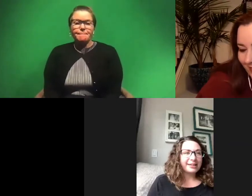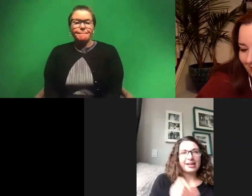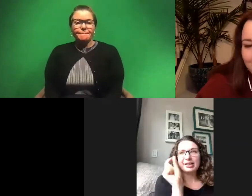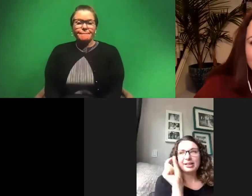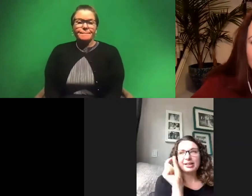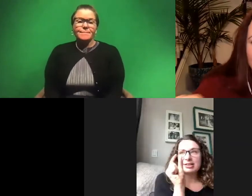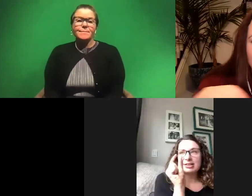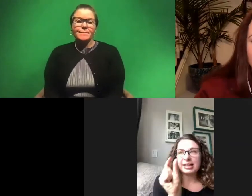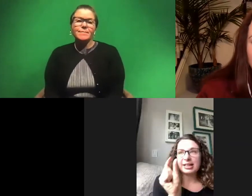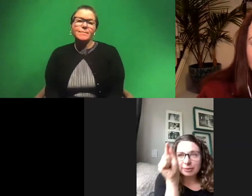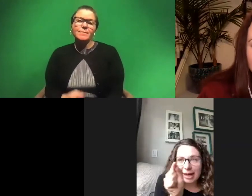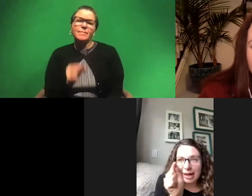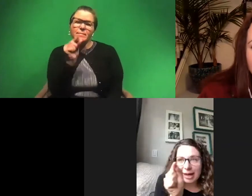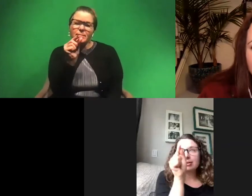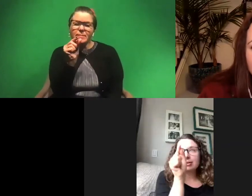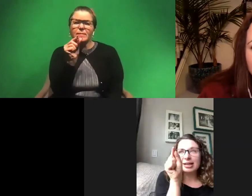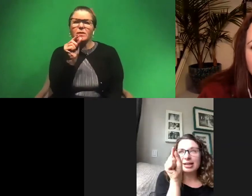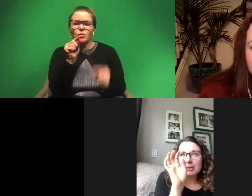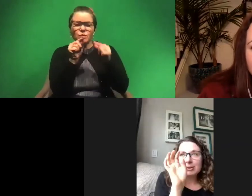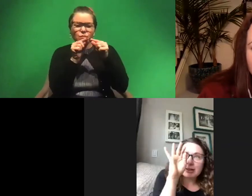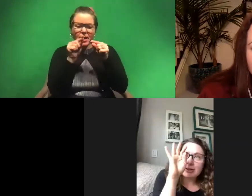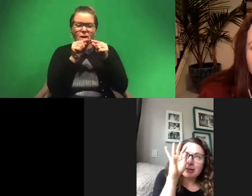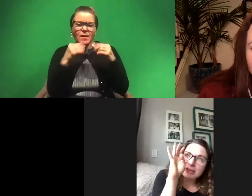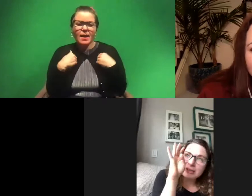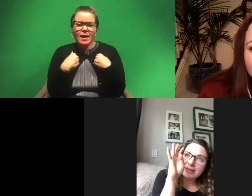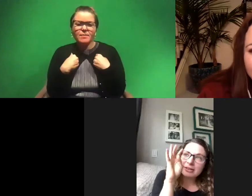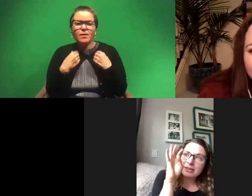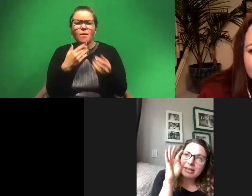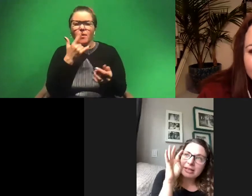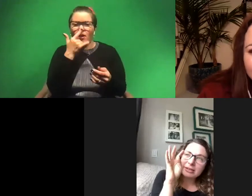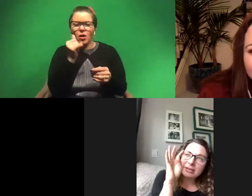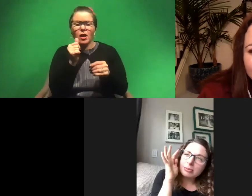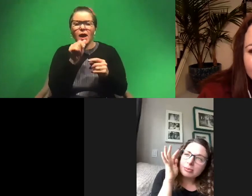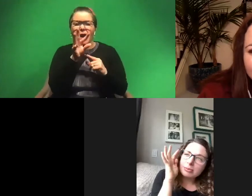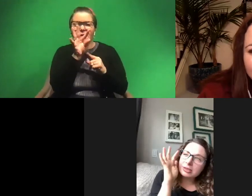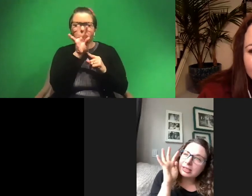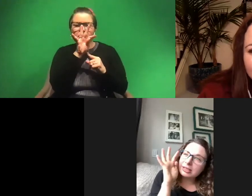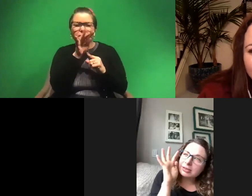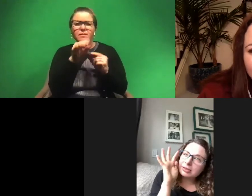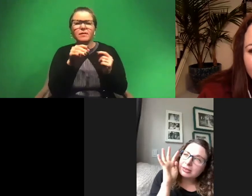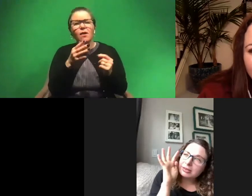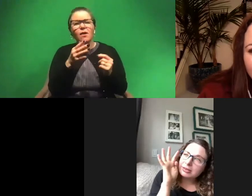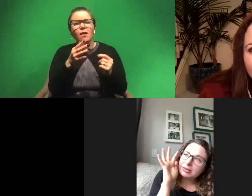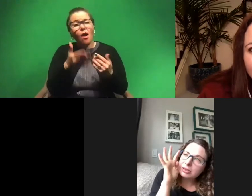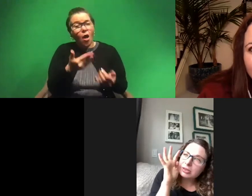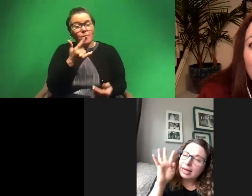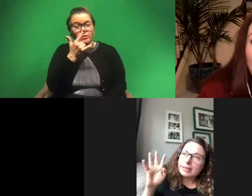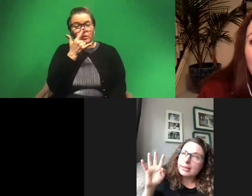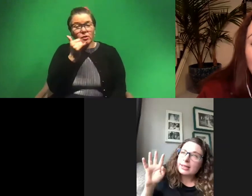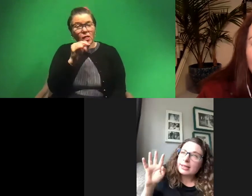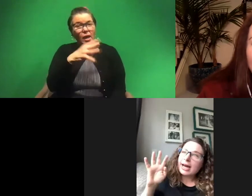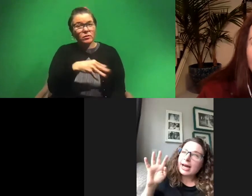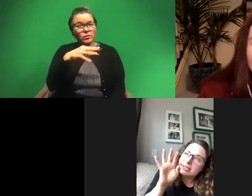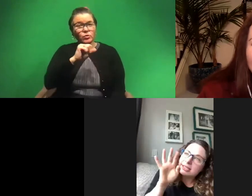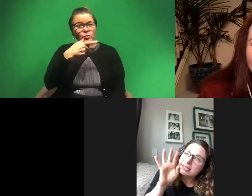Yeah, they're like these tiny little round animals that almost look like they have tentacles coming out. They almost look like a squid. I mean,